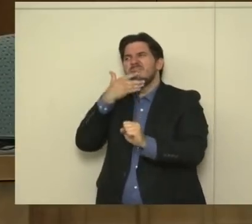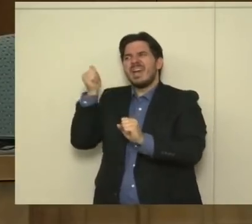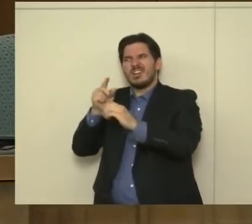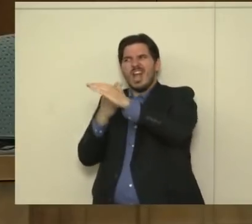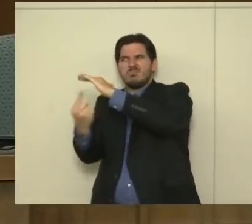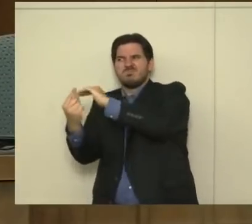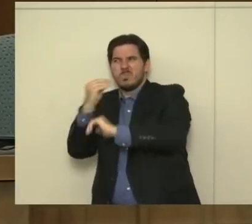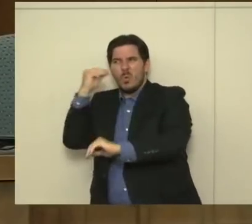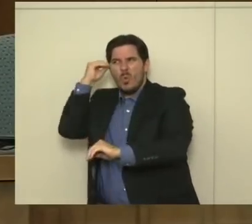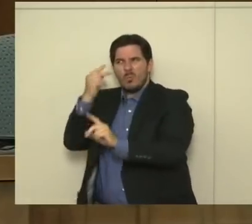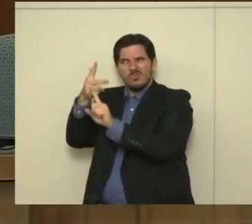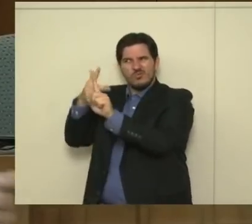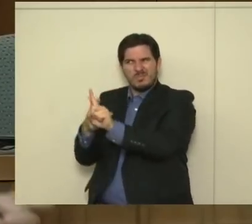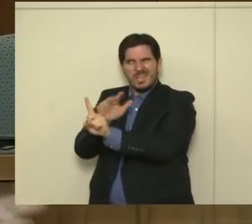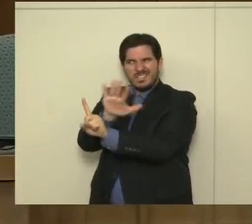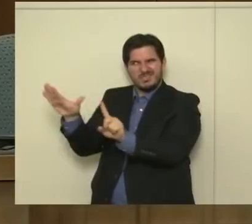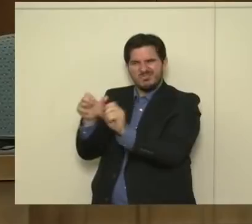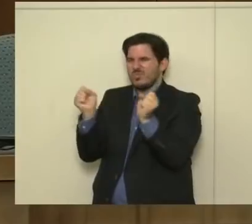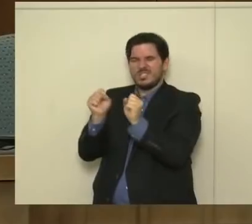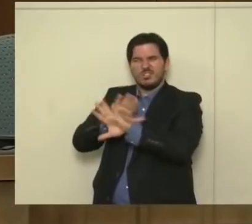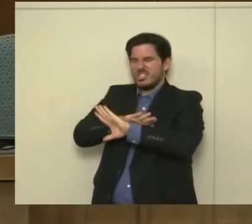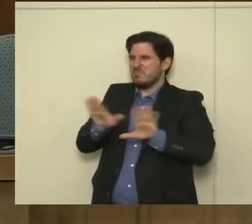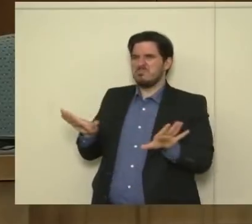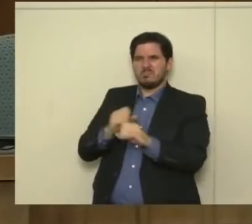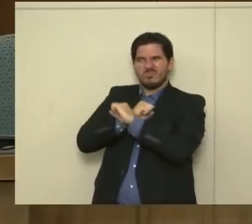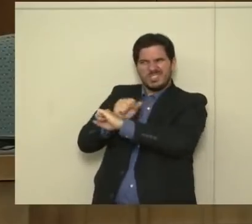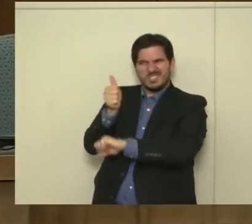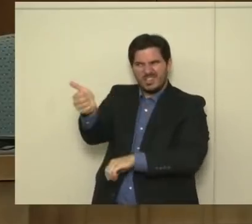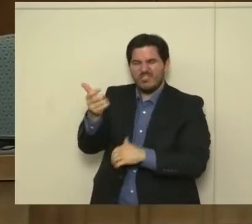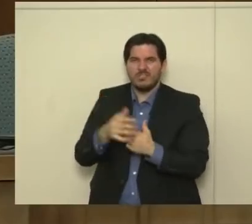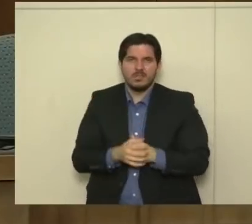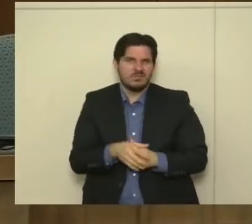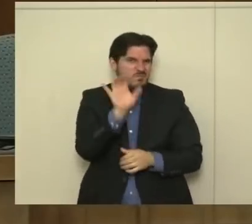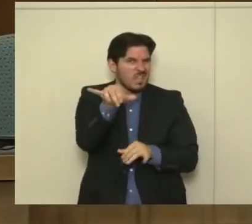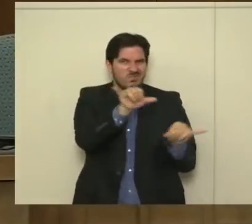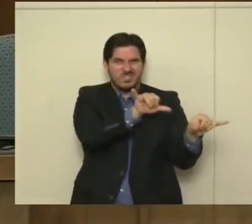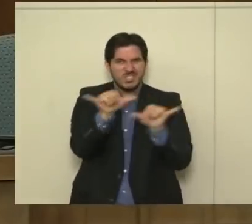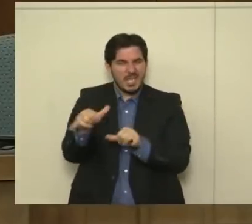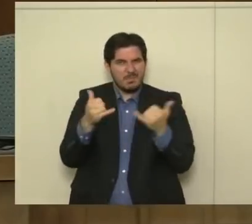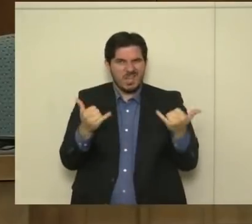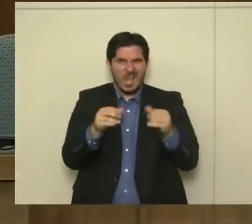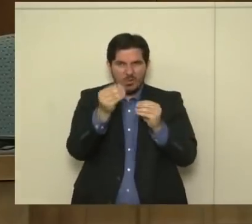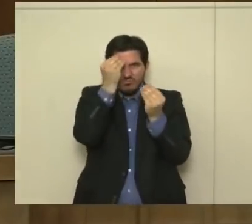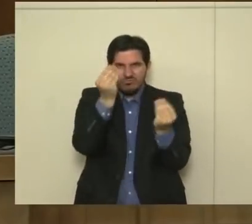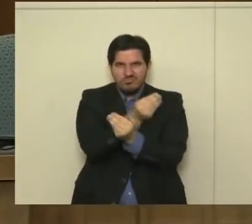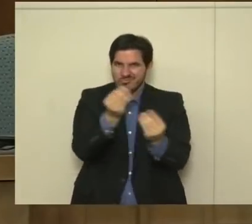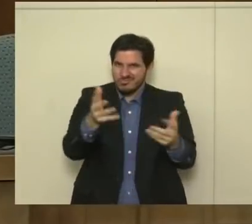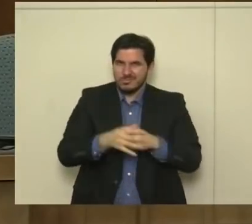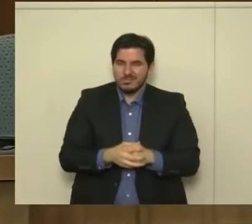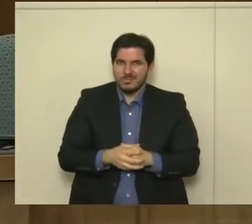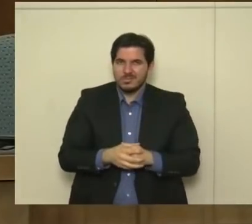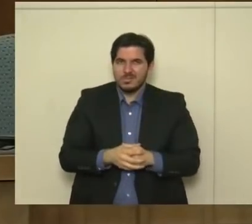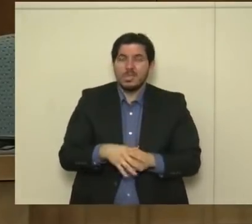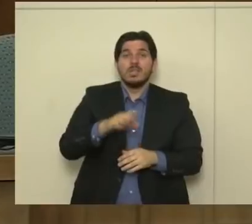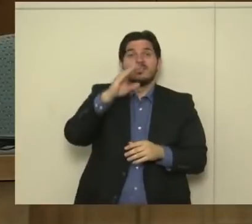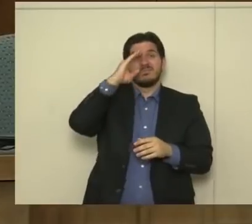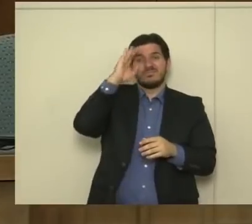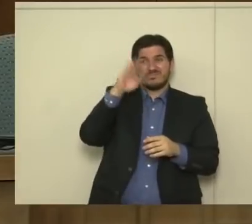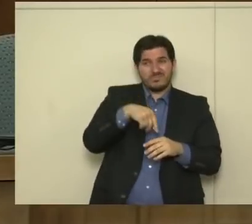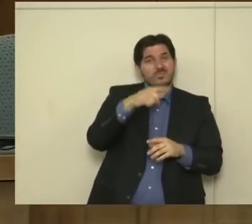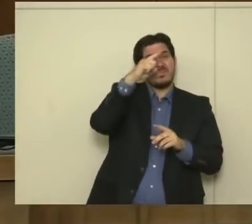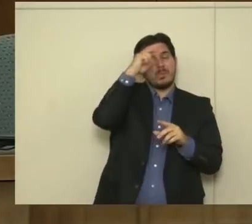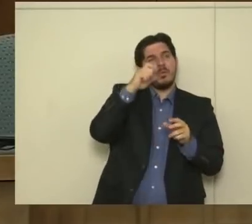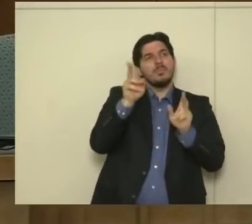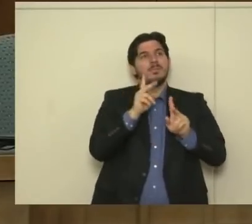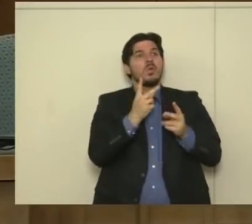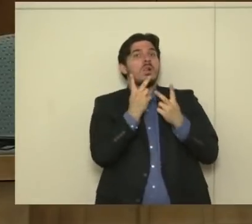in the winter because people aren't out and about. It peaks in the summer, it's low in the winter. And so far, the best predictor of